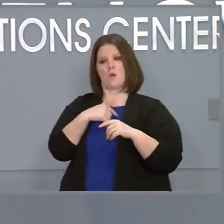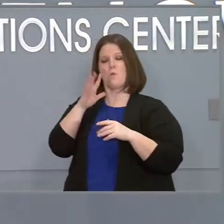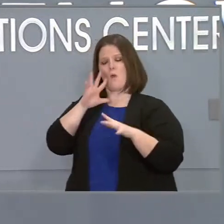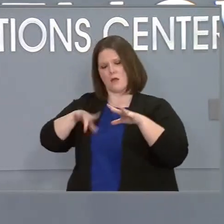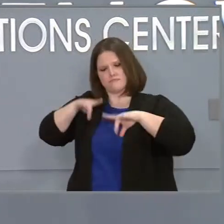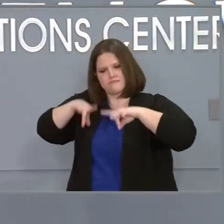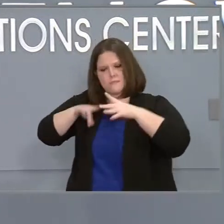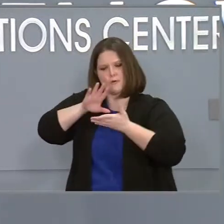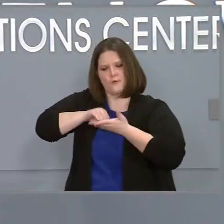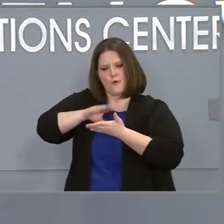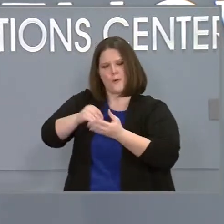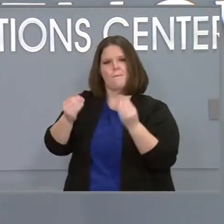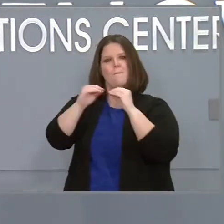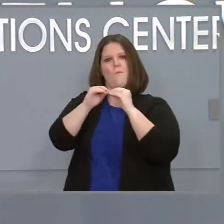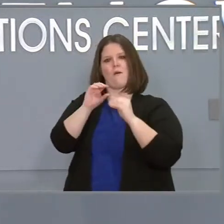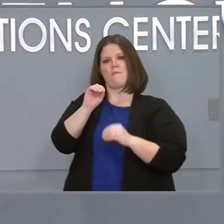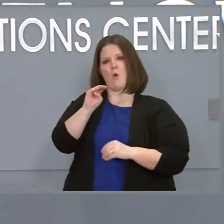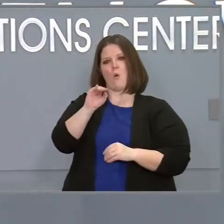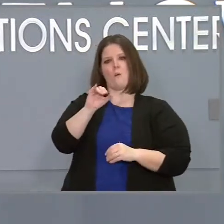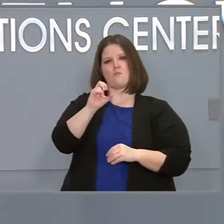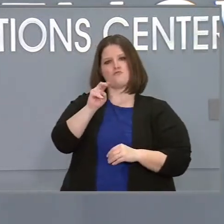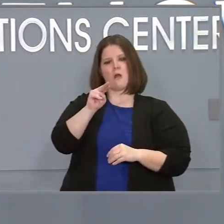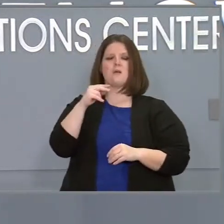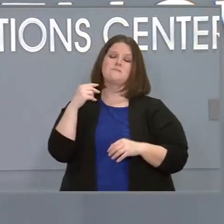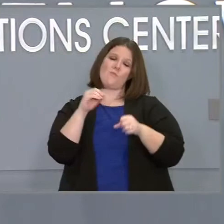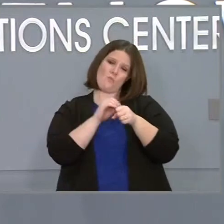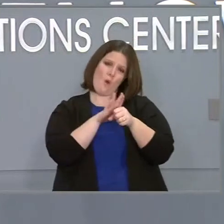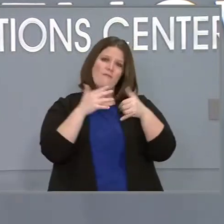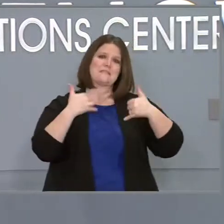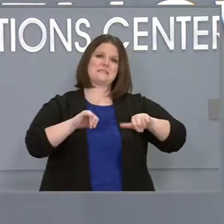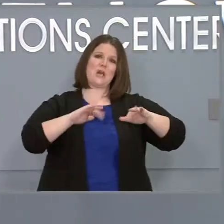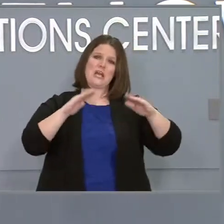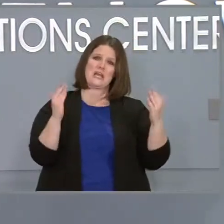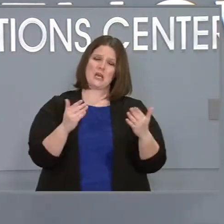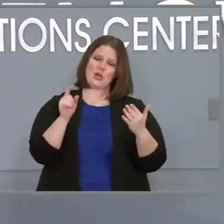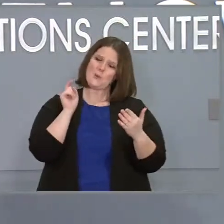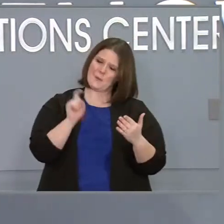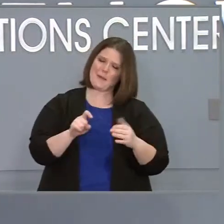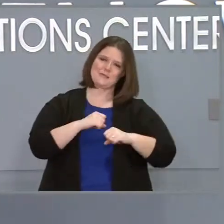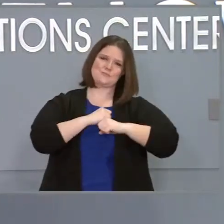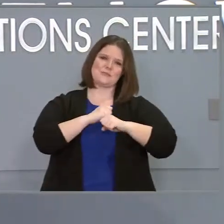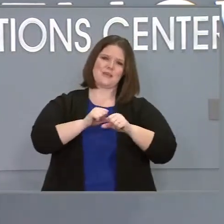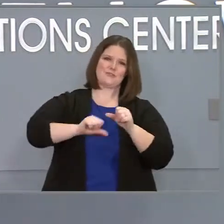virus is still here, and we have to take precautions to protect each other. Thank you.